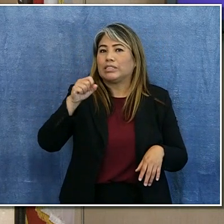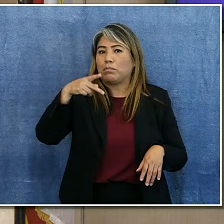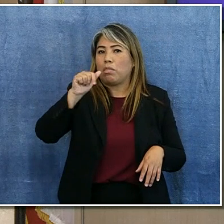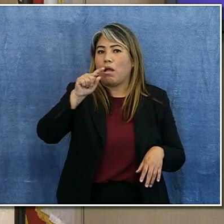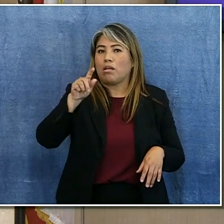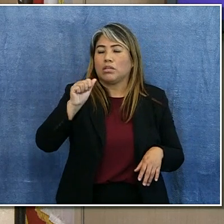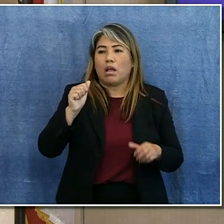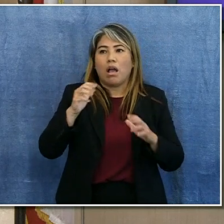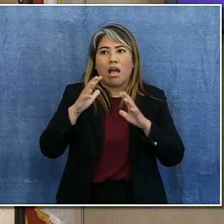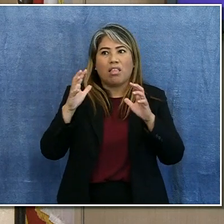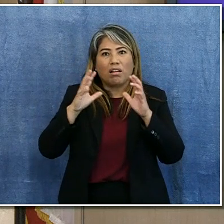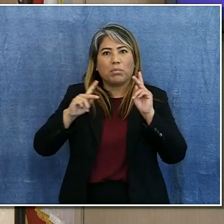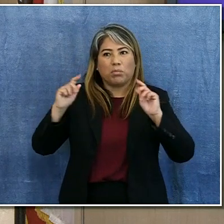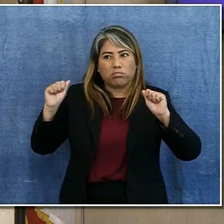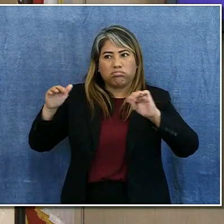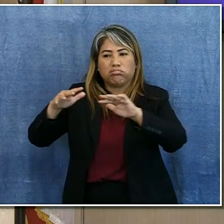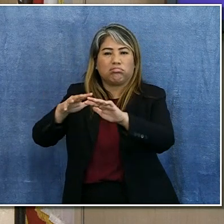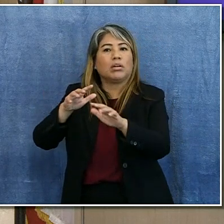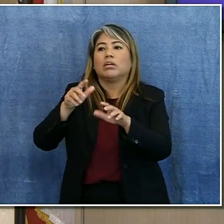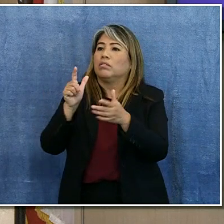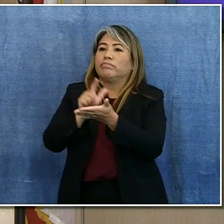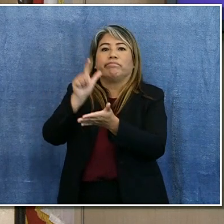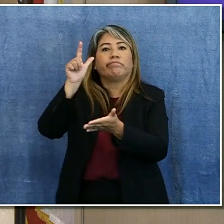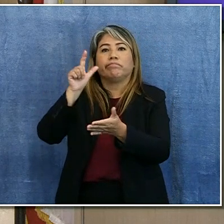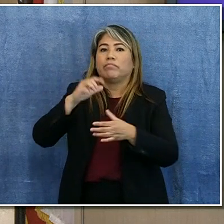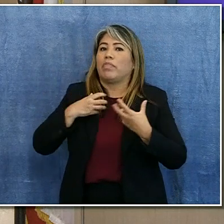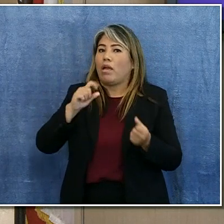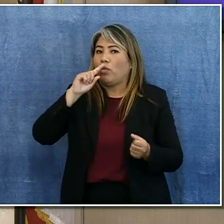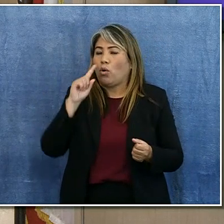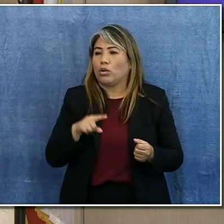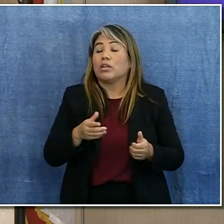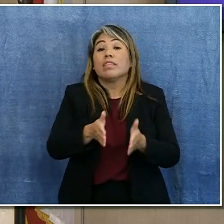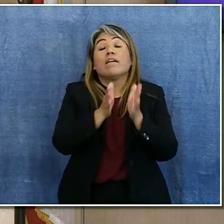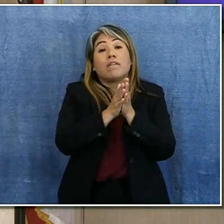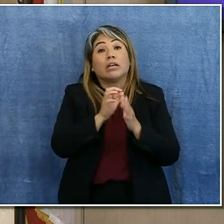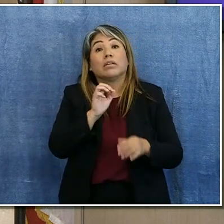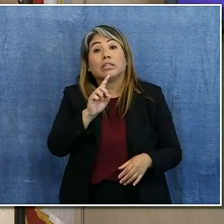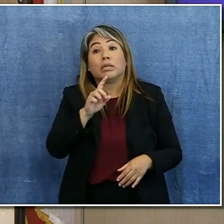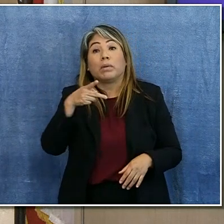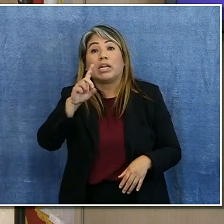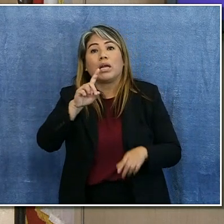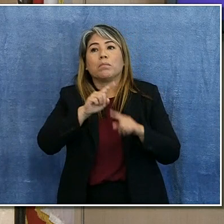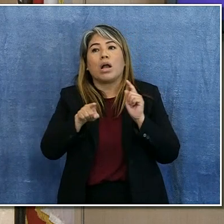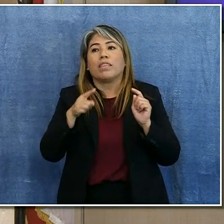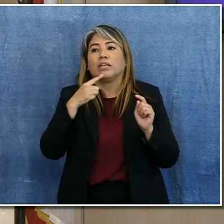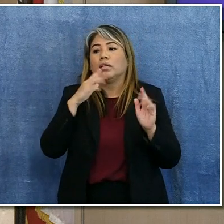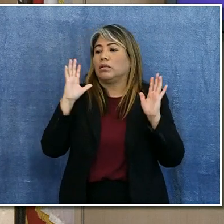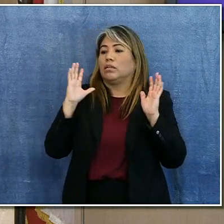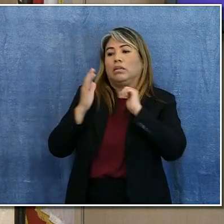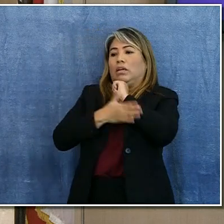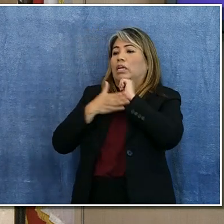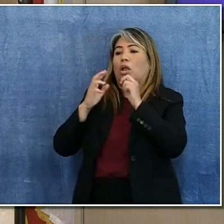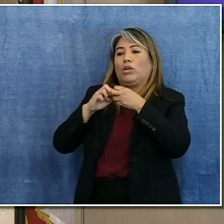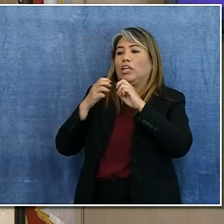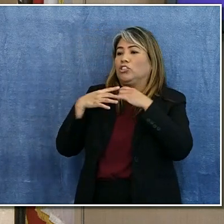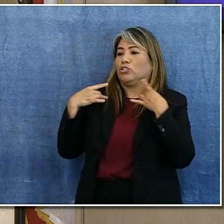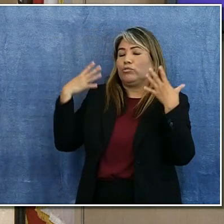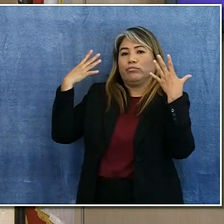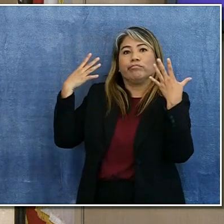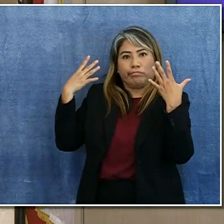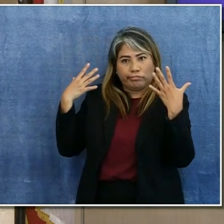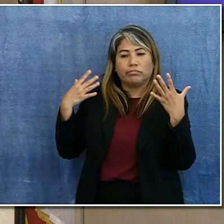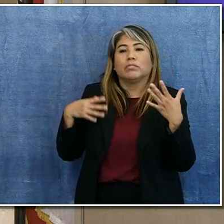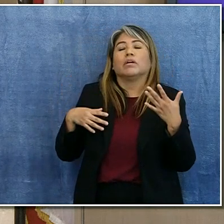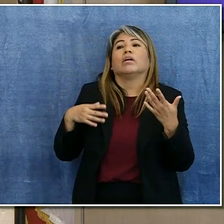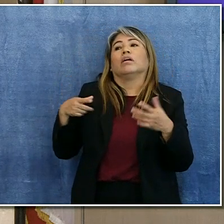gatherings in violation of the health orders. They've asked San Diego Police, but we're told it is a county issue because the